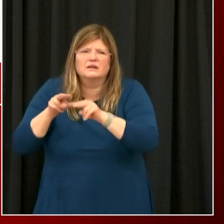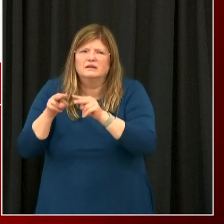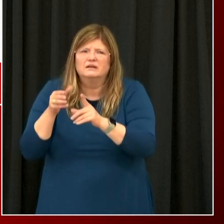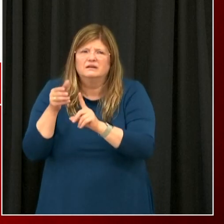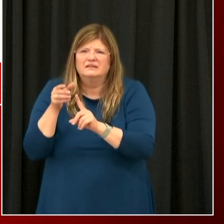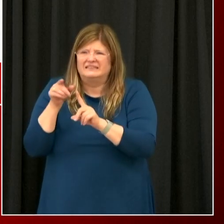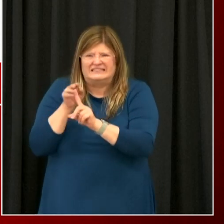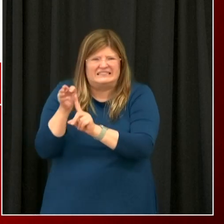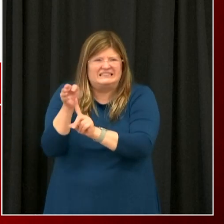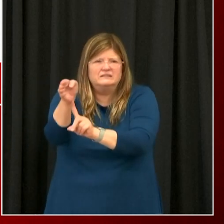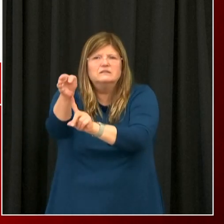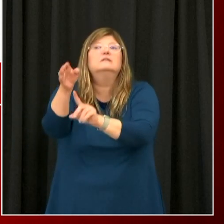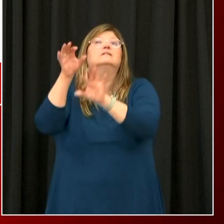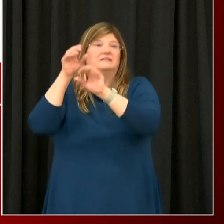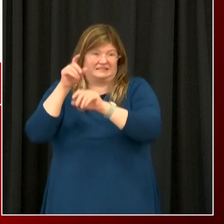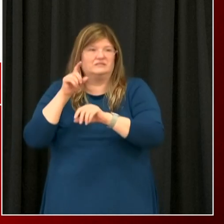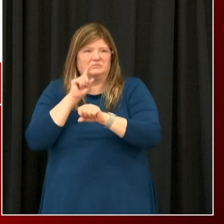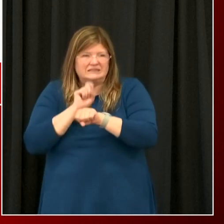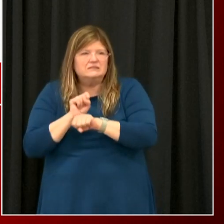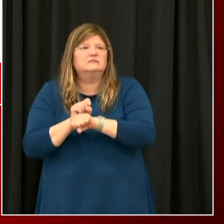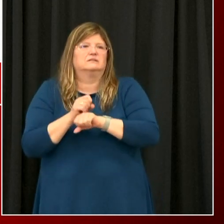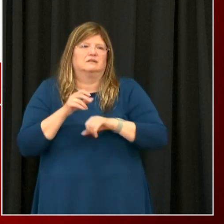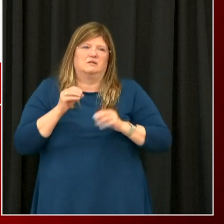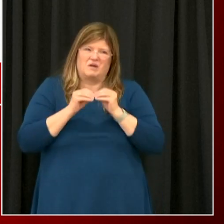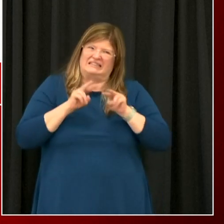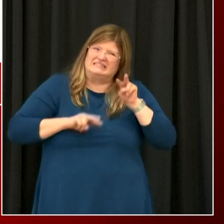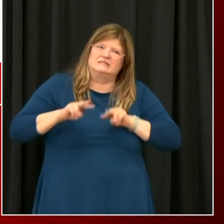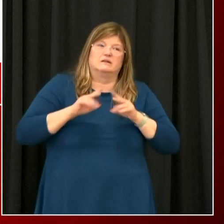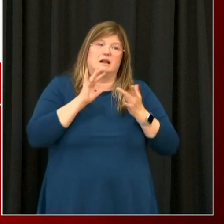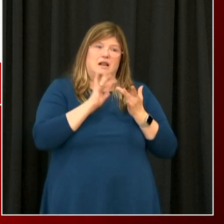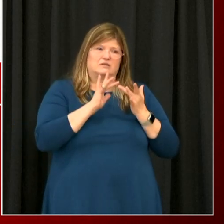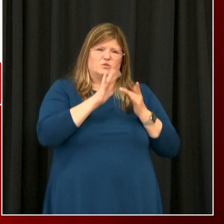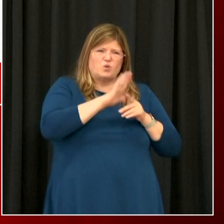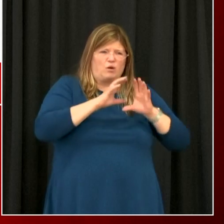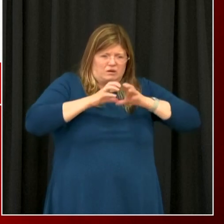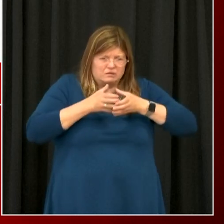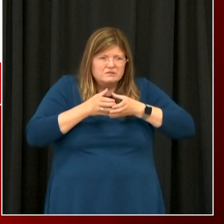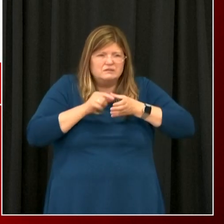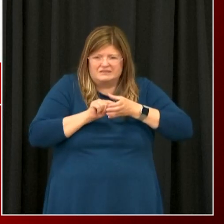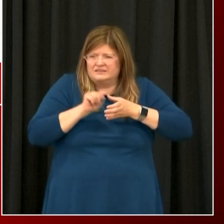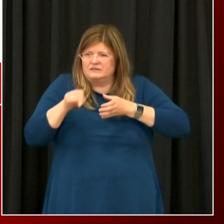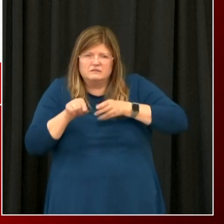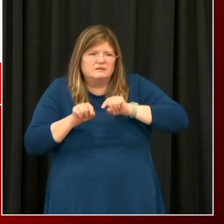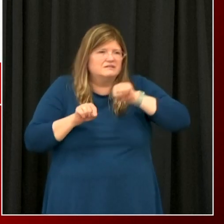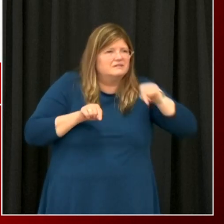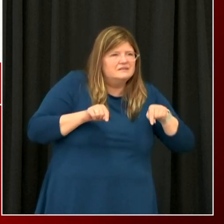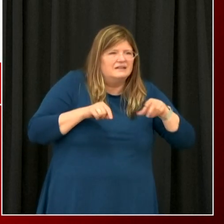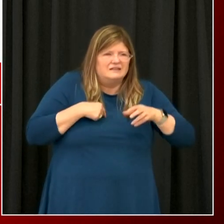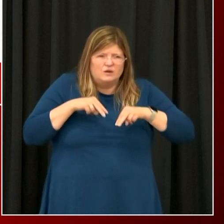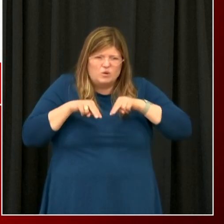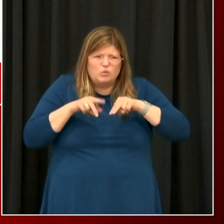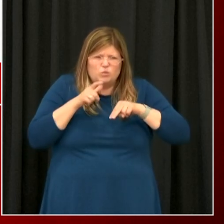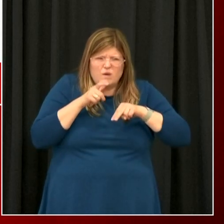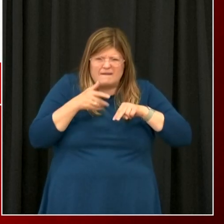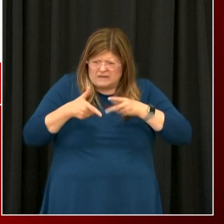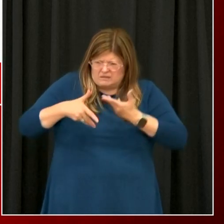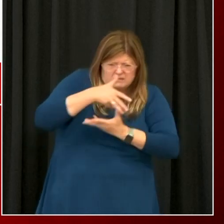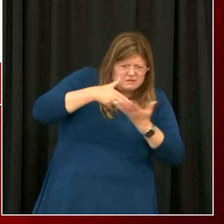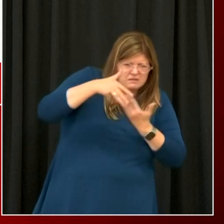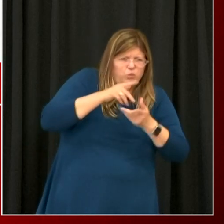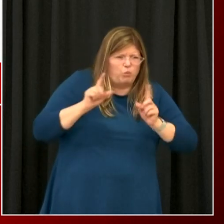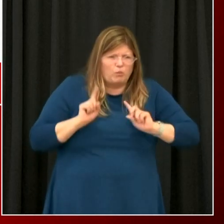for close contacts of new positive cases once we are aware of who those contacts are. So that means that once